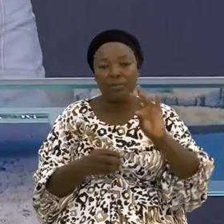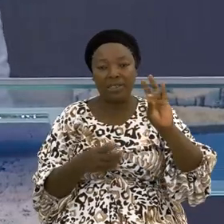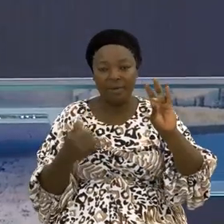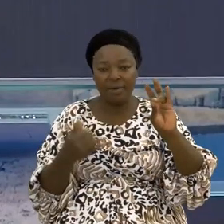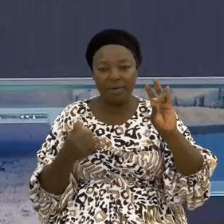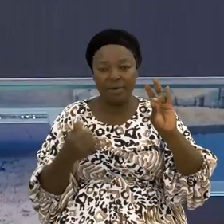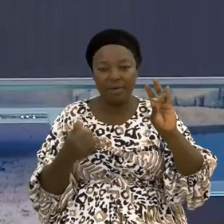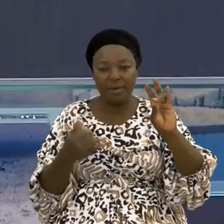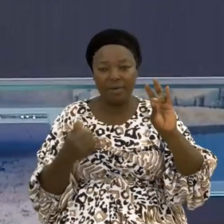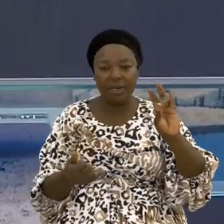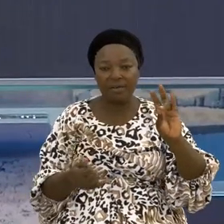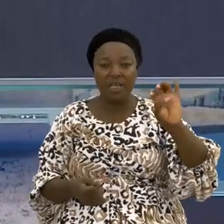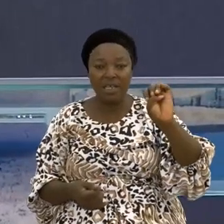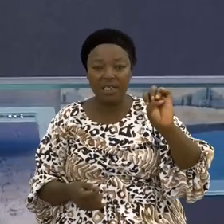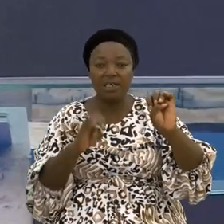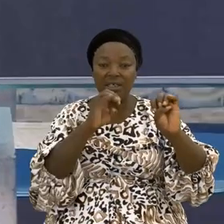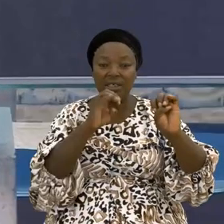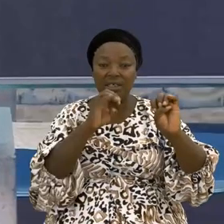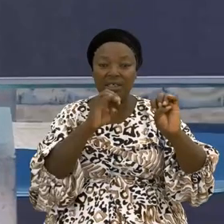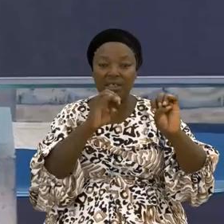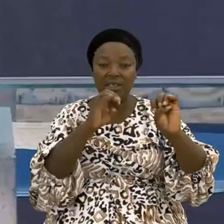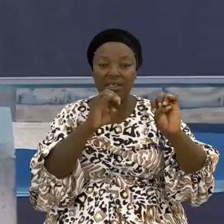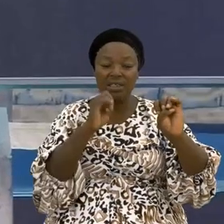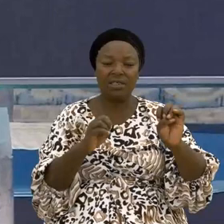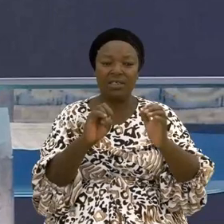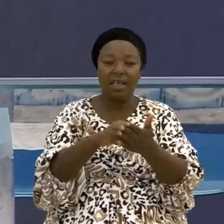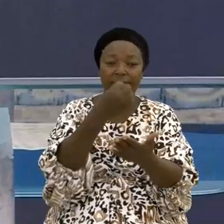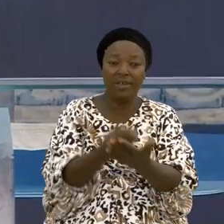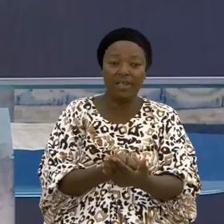E, the evident miracles for